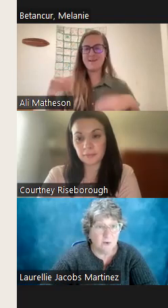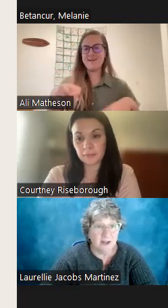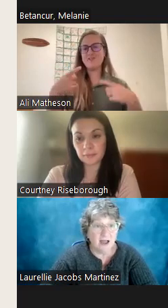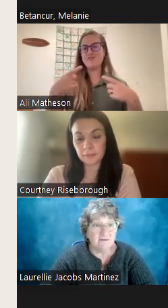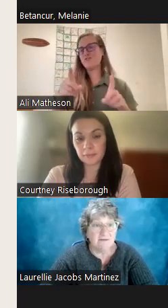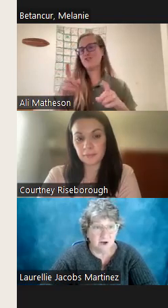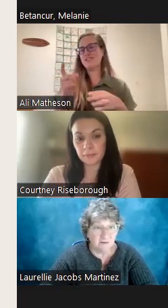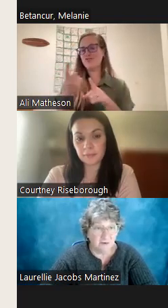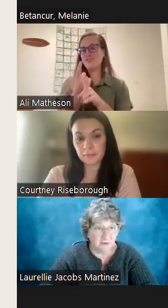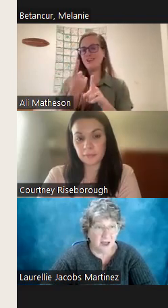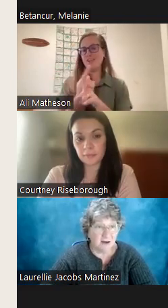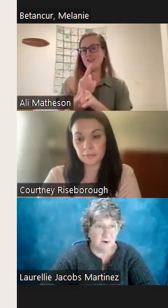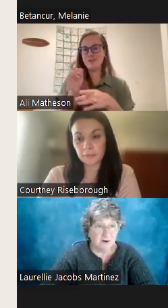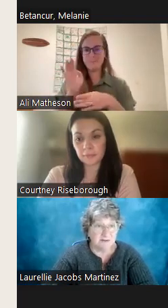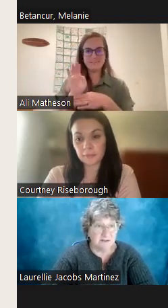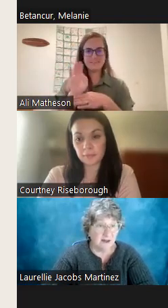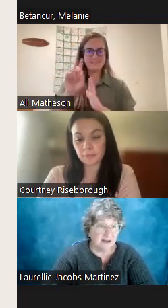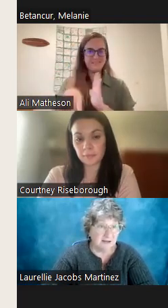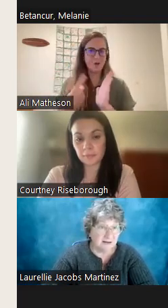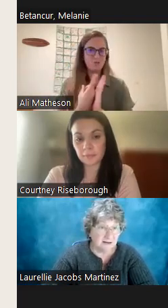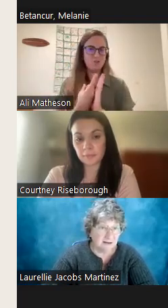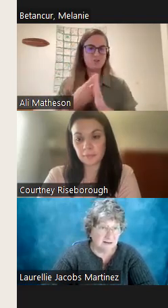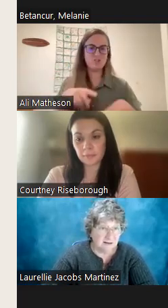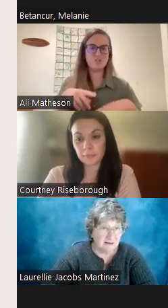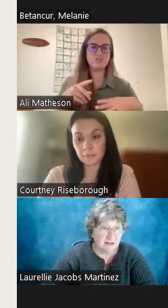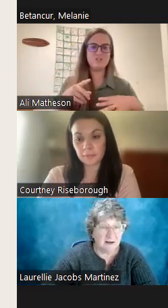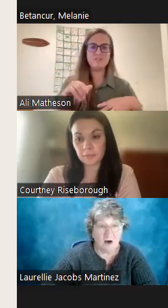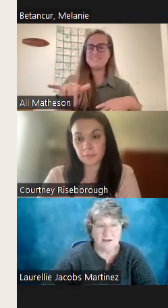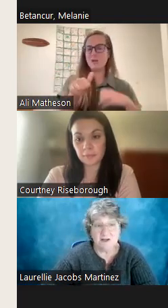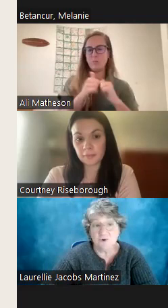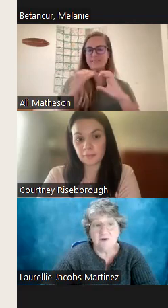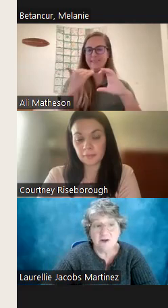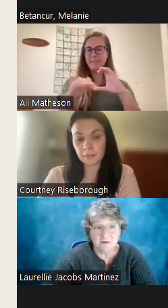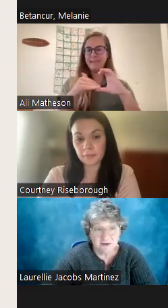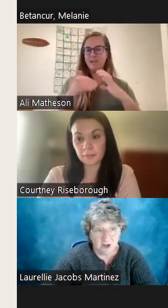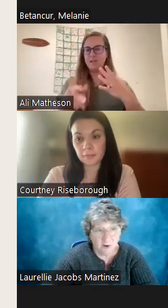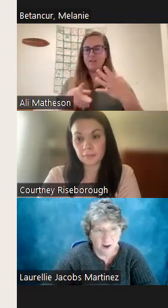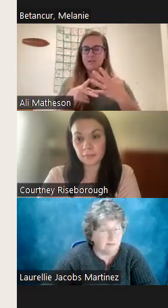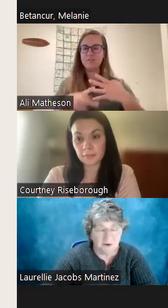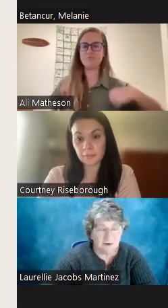Also, we have a video phone line where somebody can contact during regular